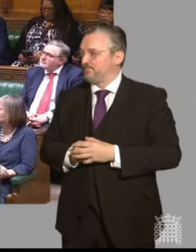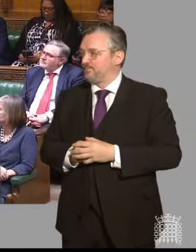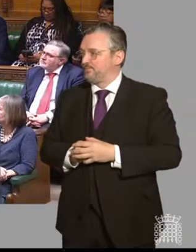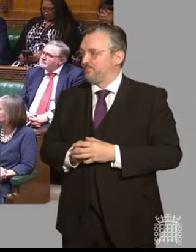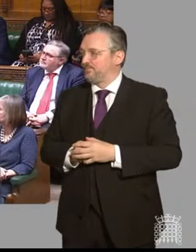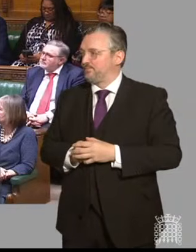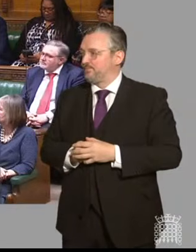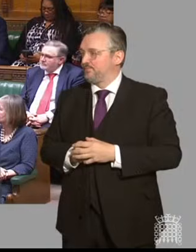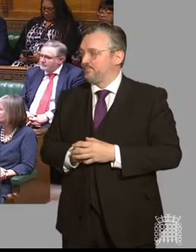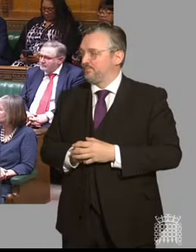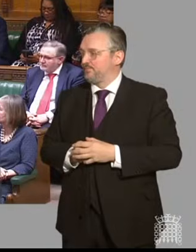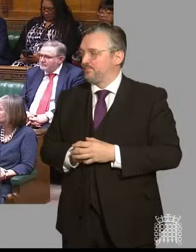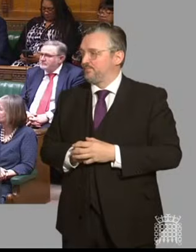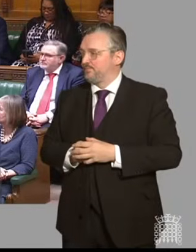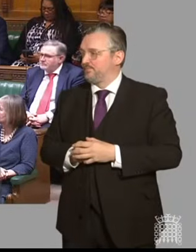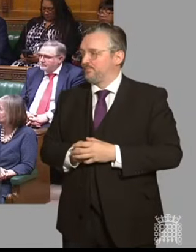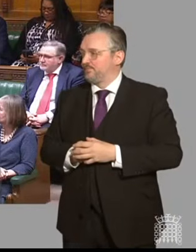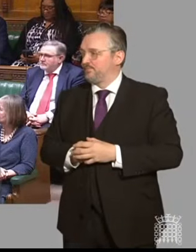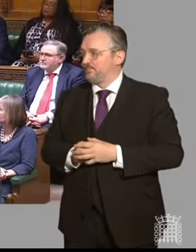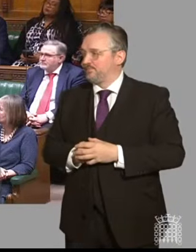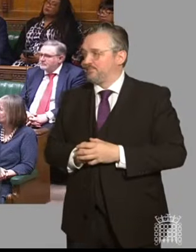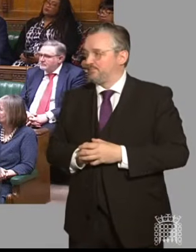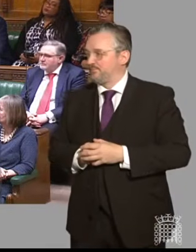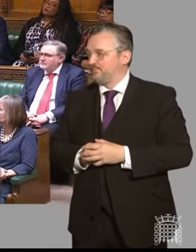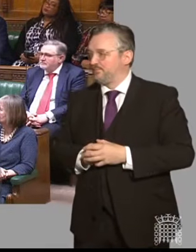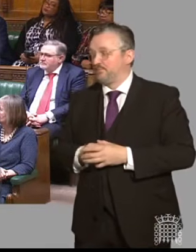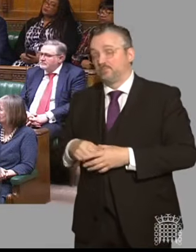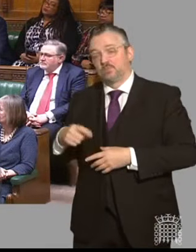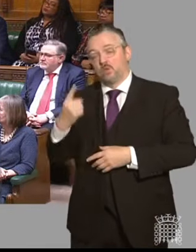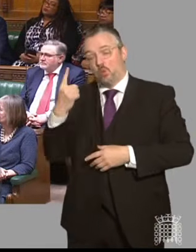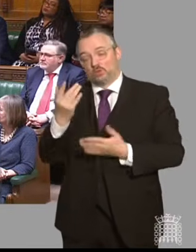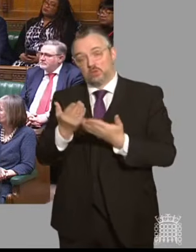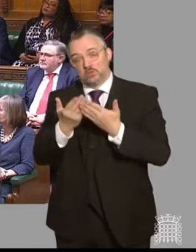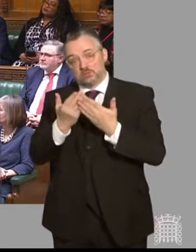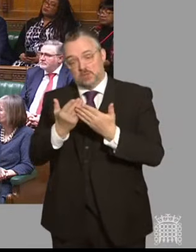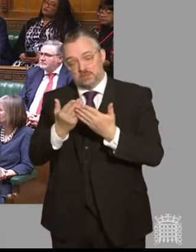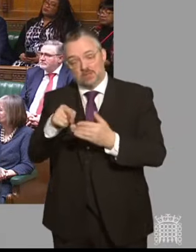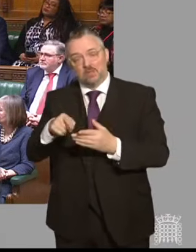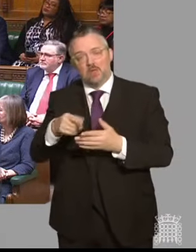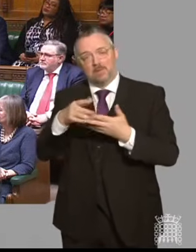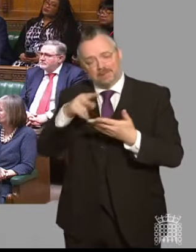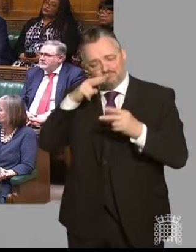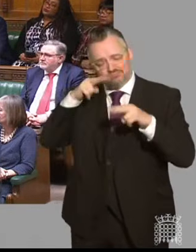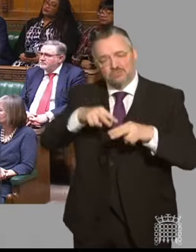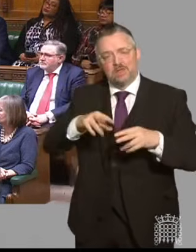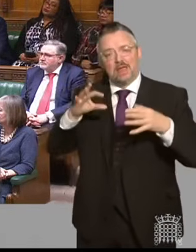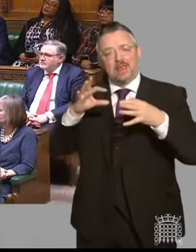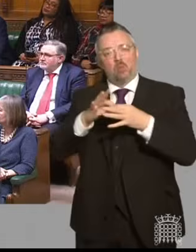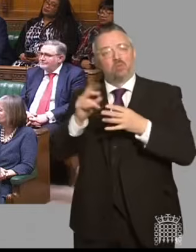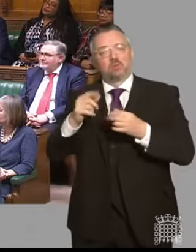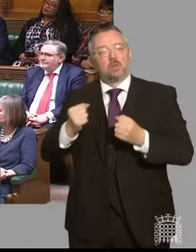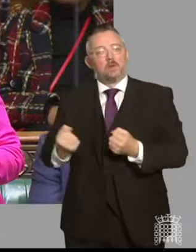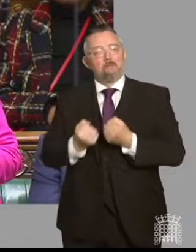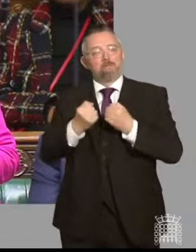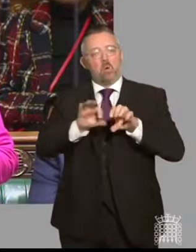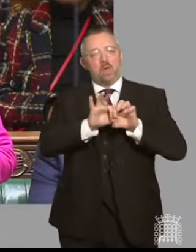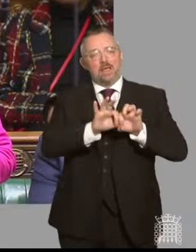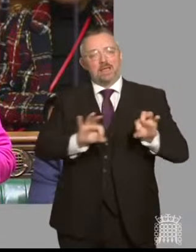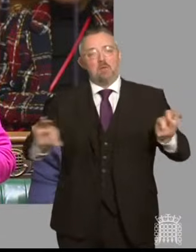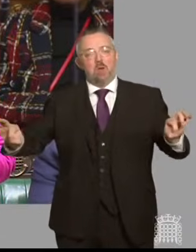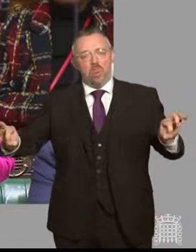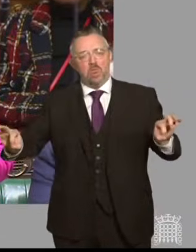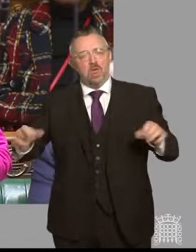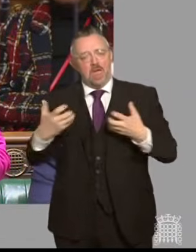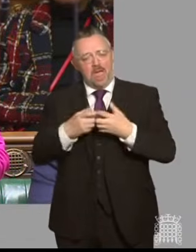economic case to remove power cables over the time. And despite my questions to previous Prime Ministers, we are no further